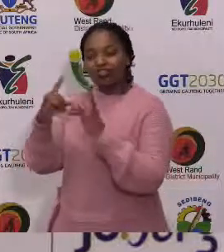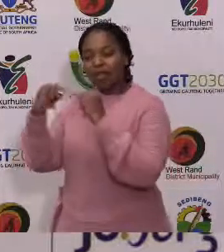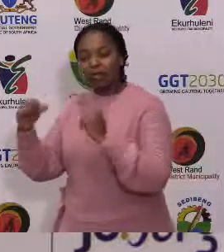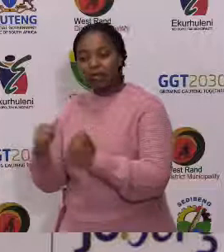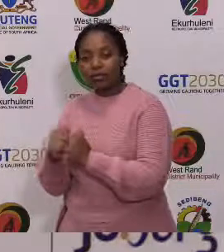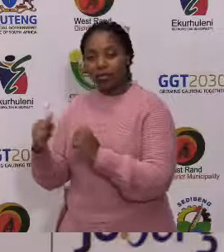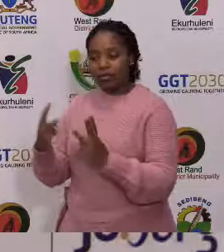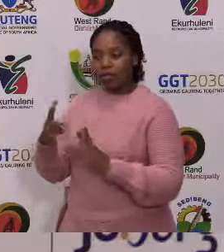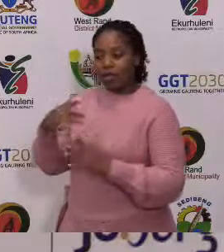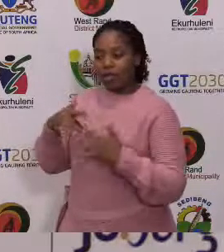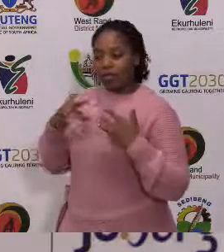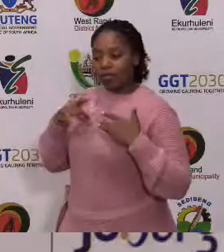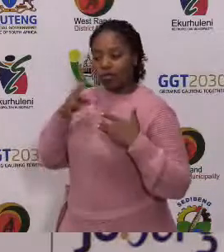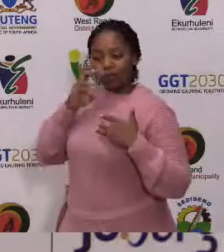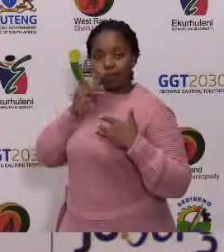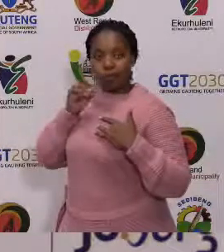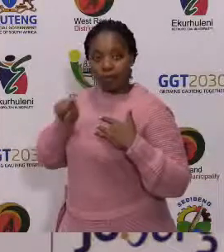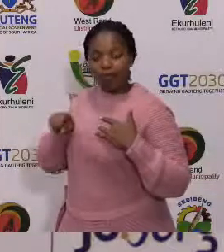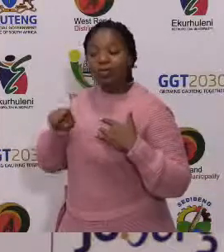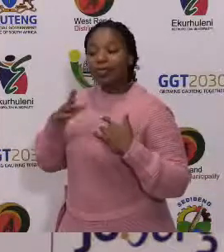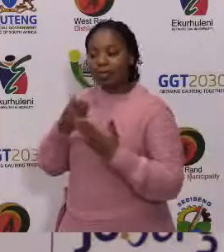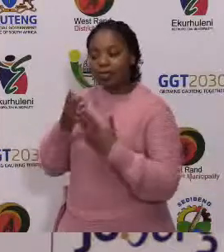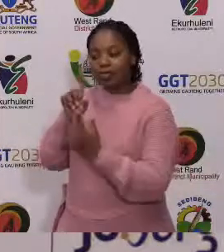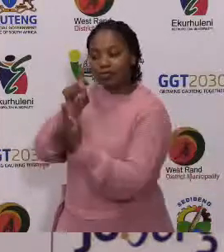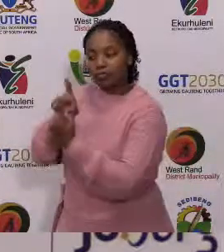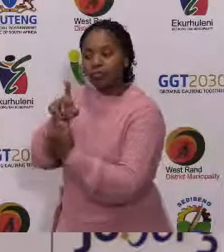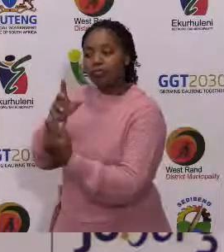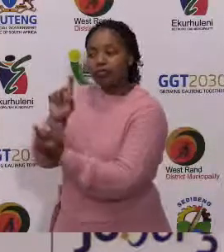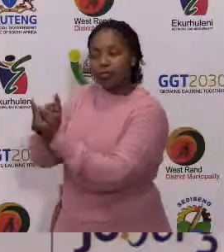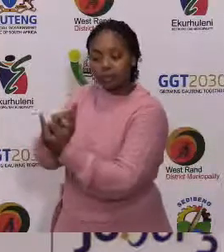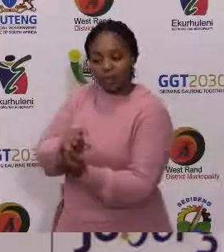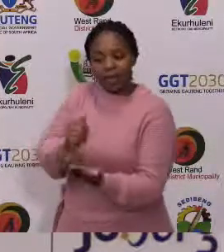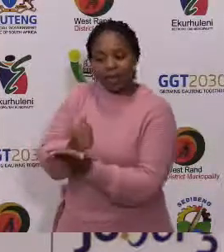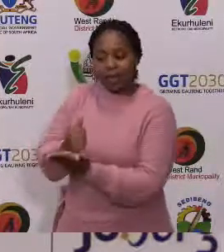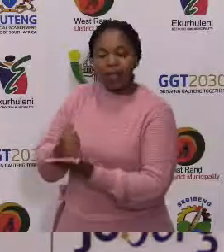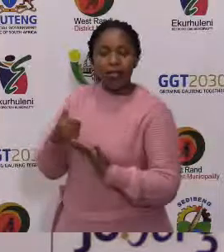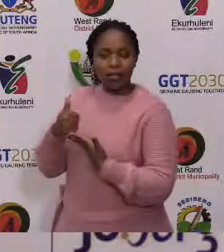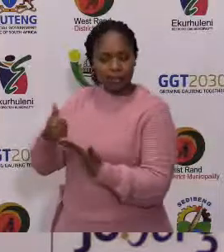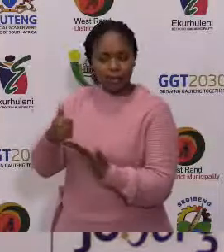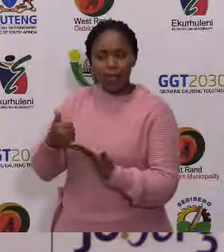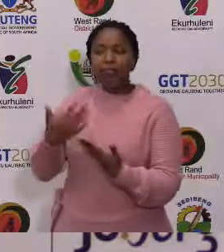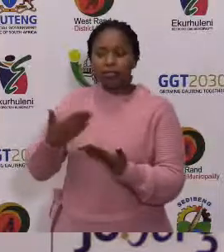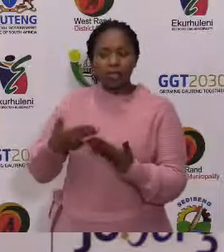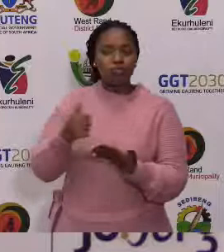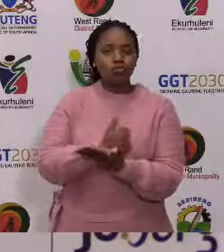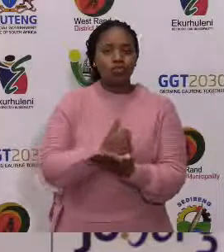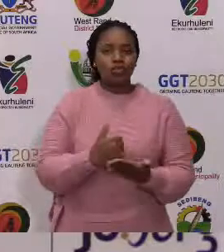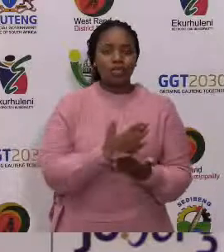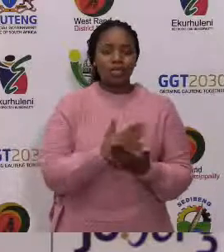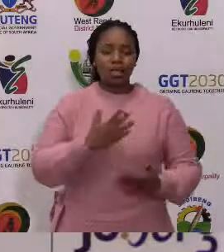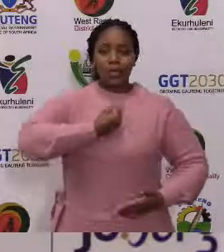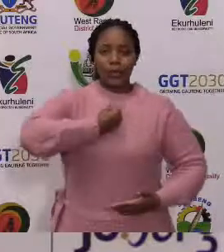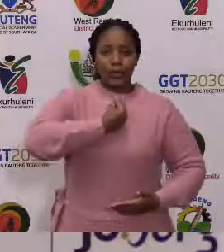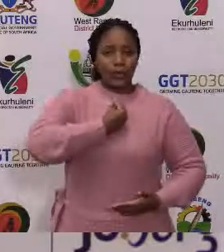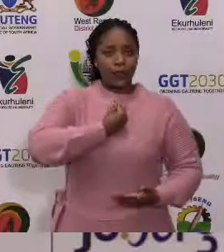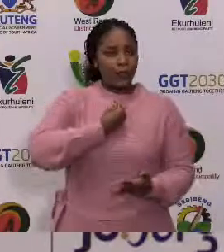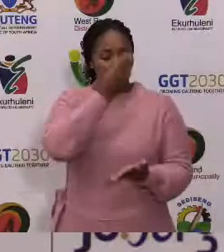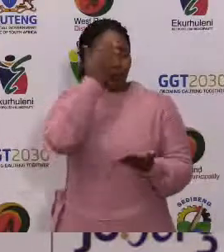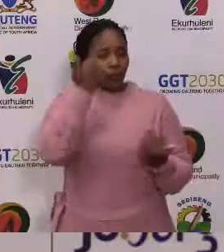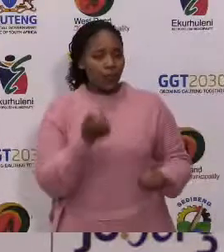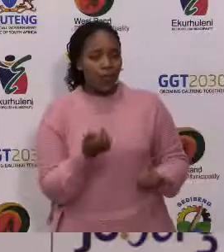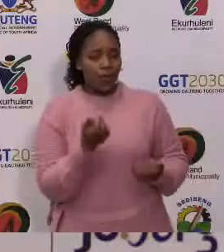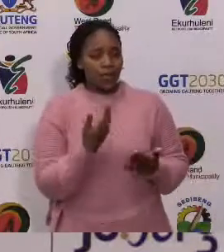We've also used the SASA points to target the elderly and assist even those that are maybe younger that don't know how